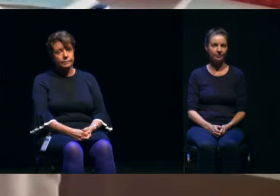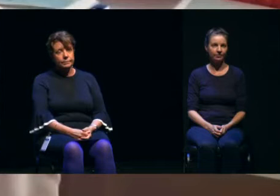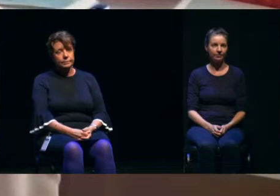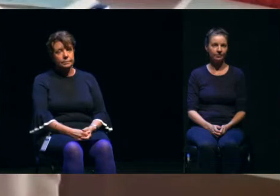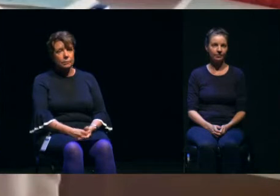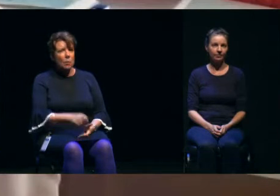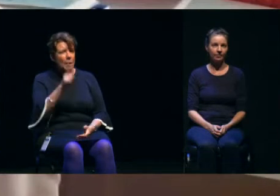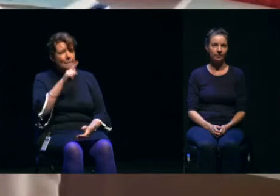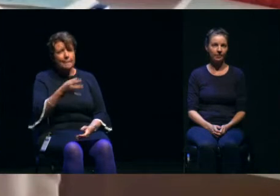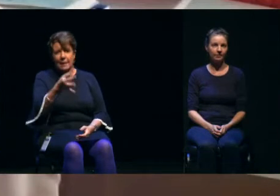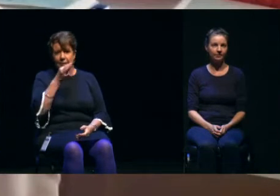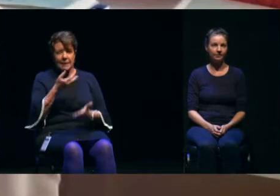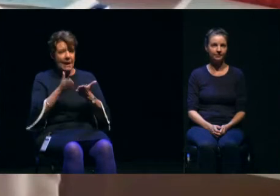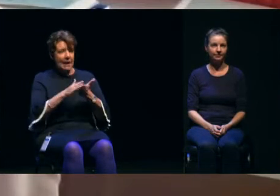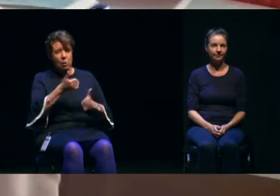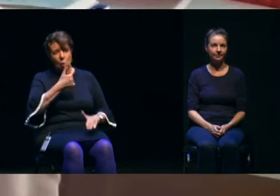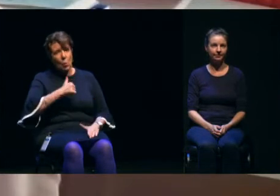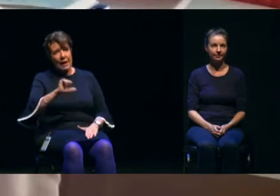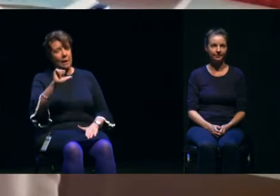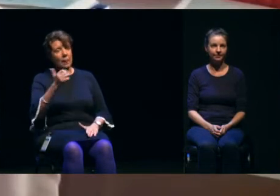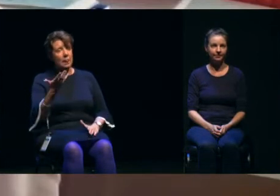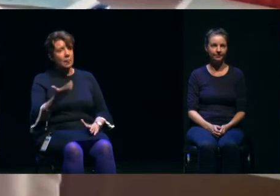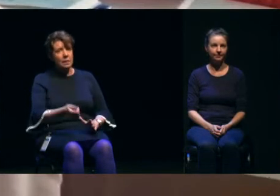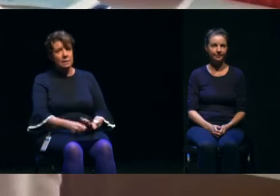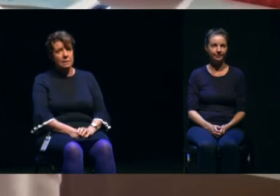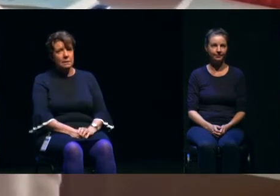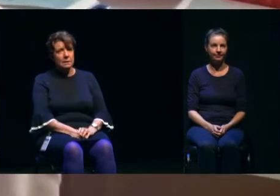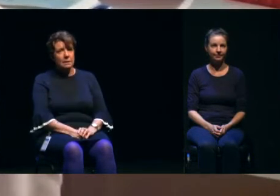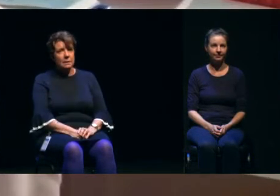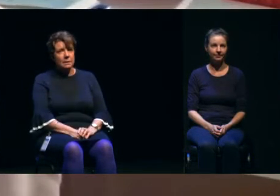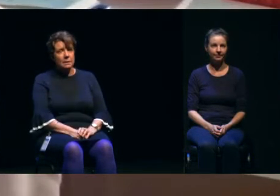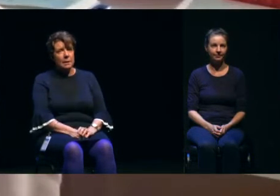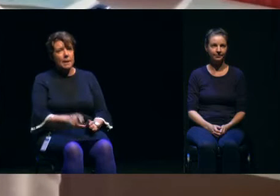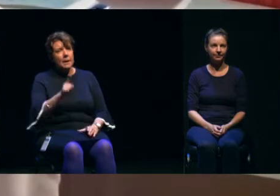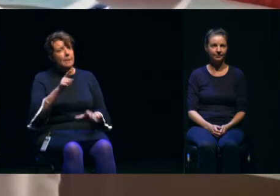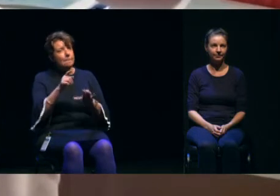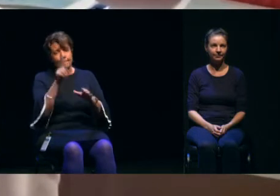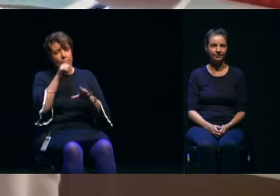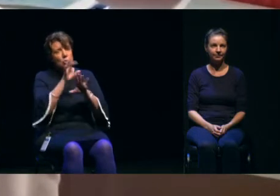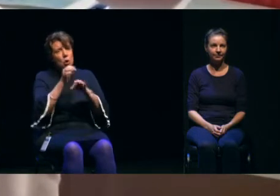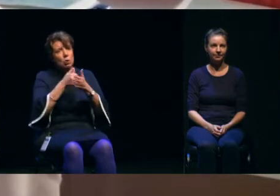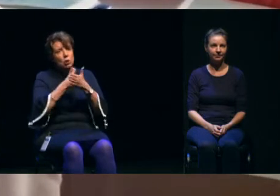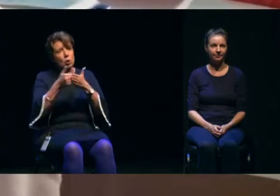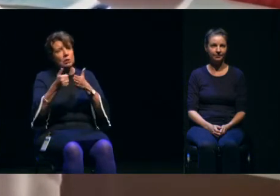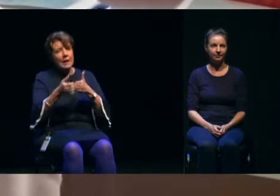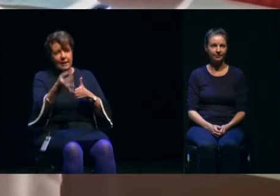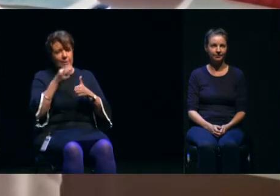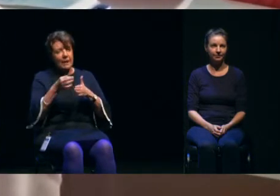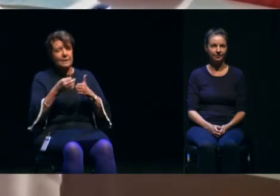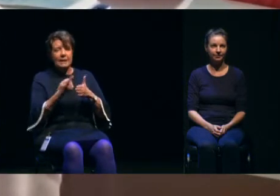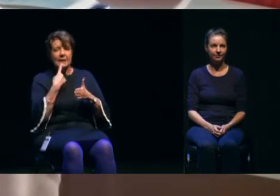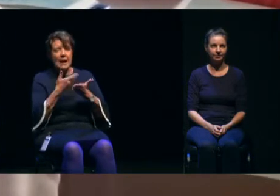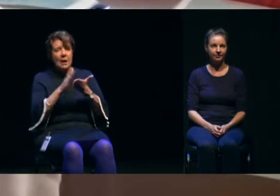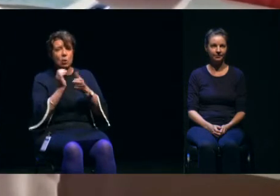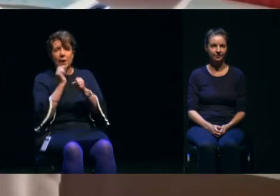ask me, how do you heal? People don't ask me, how do you heal? Usually they ask me, how do you get over something like